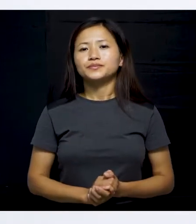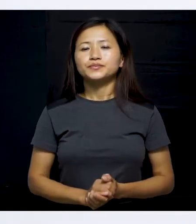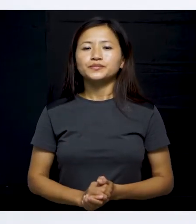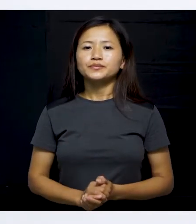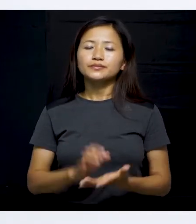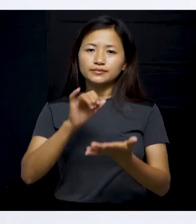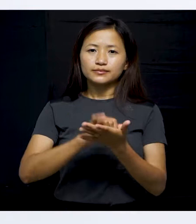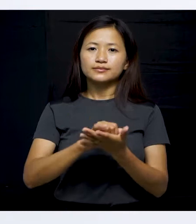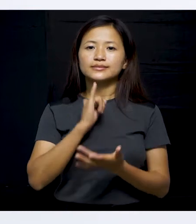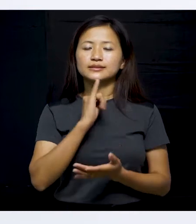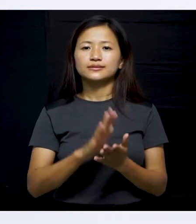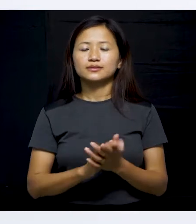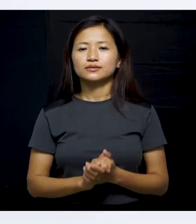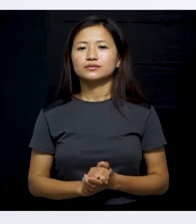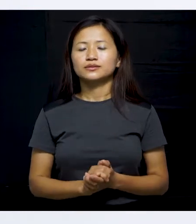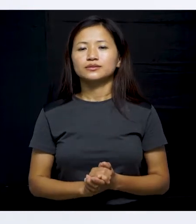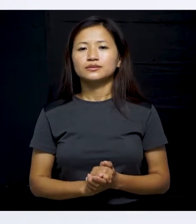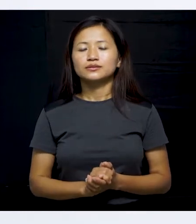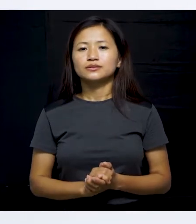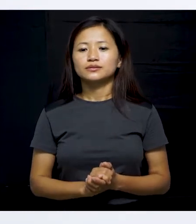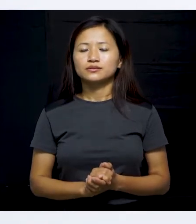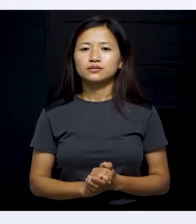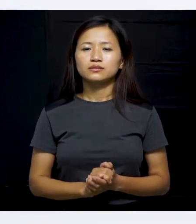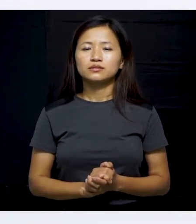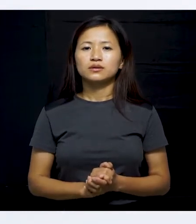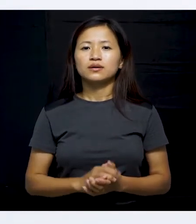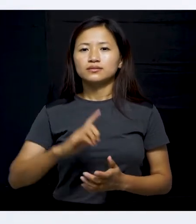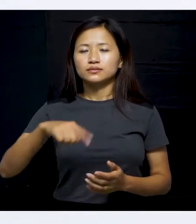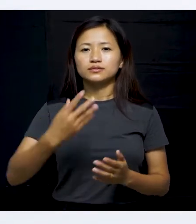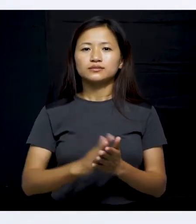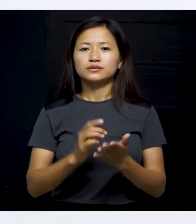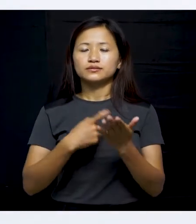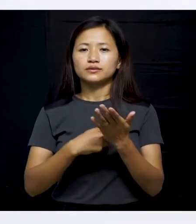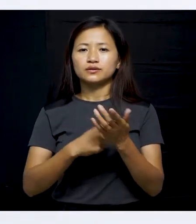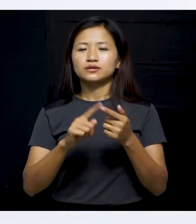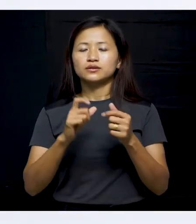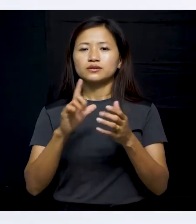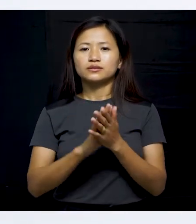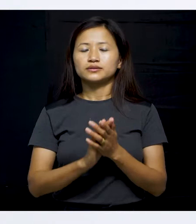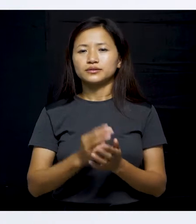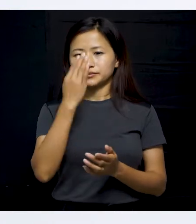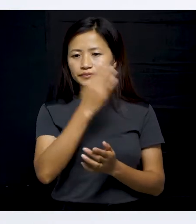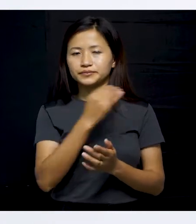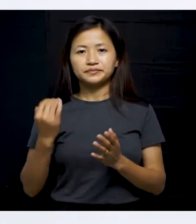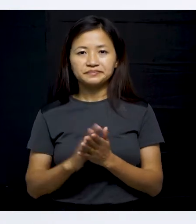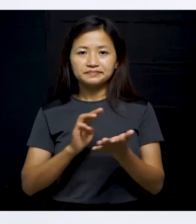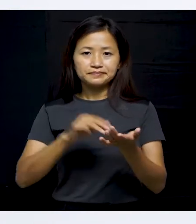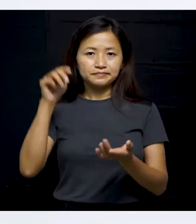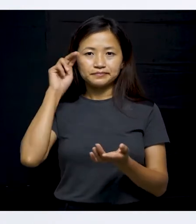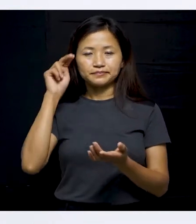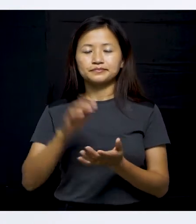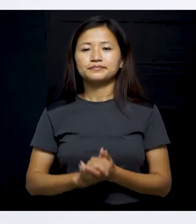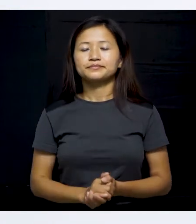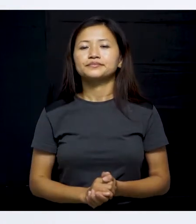so that is the musical instrument. Now next is the religion. Now here, religion,